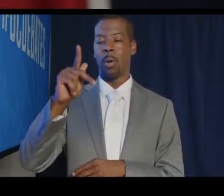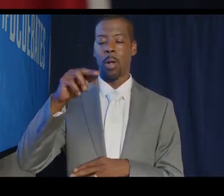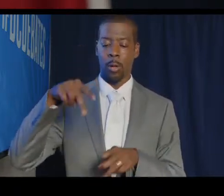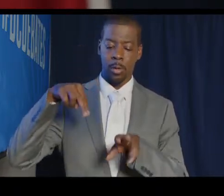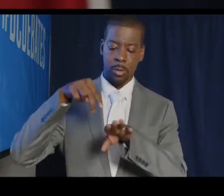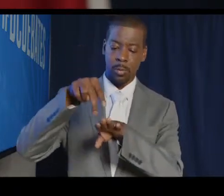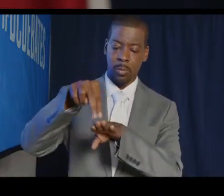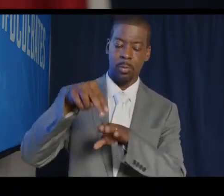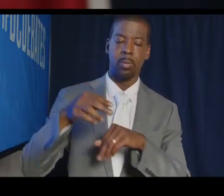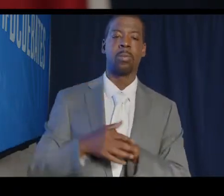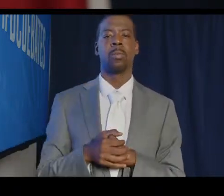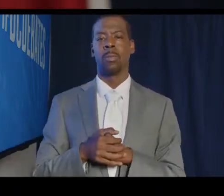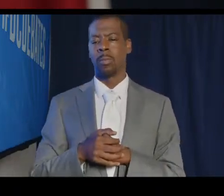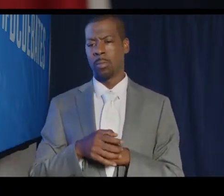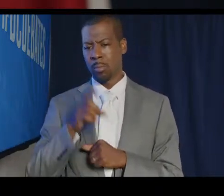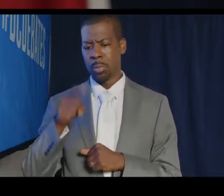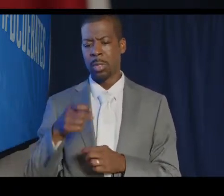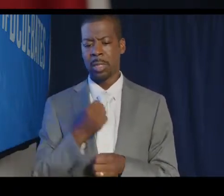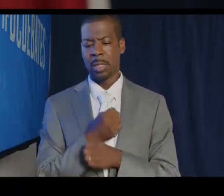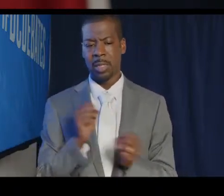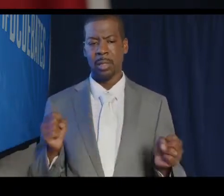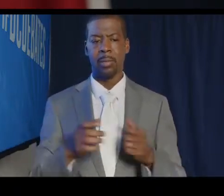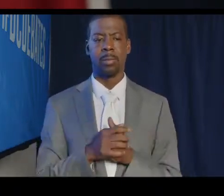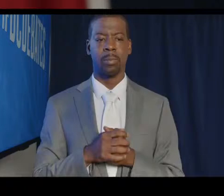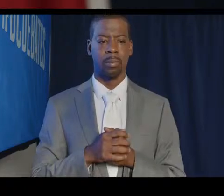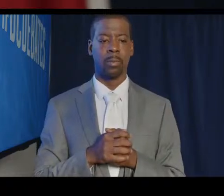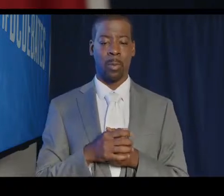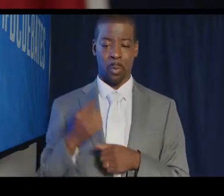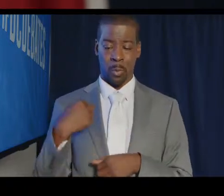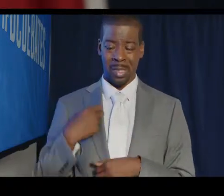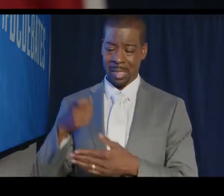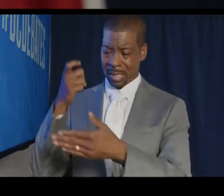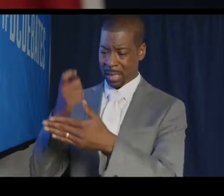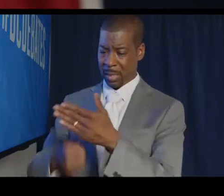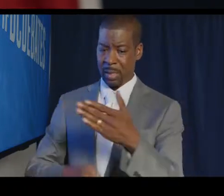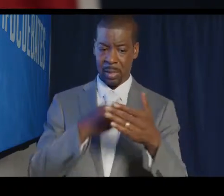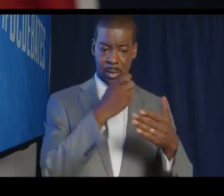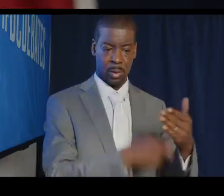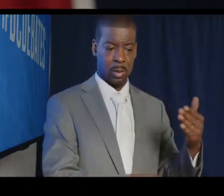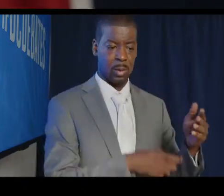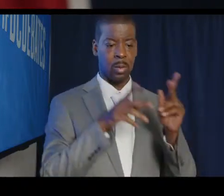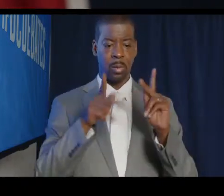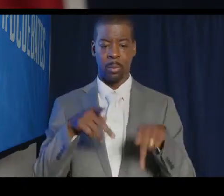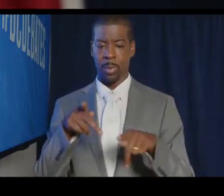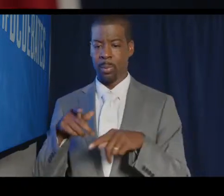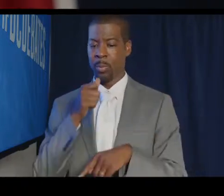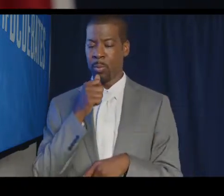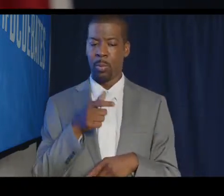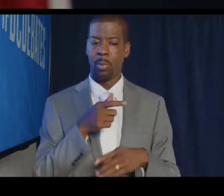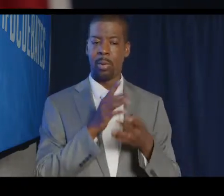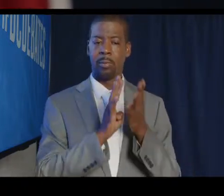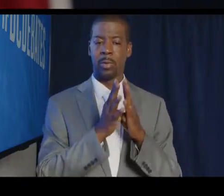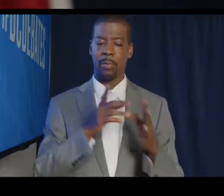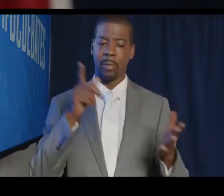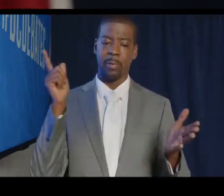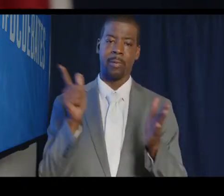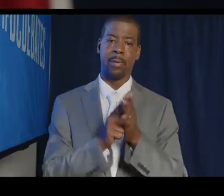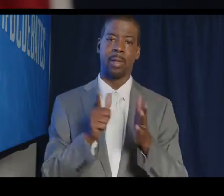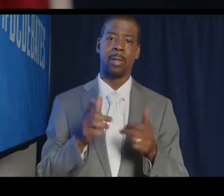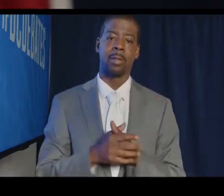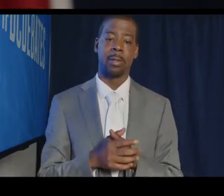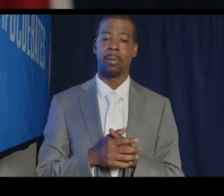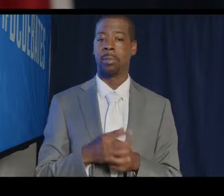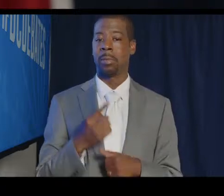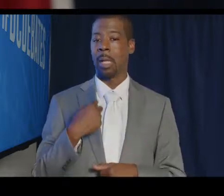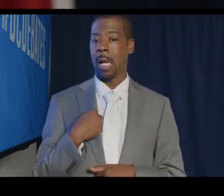safer. We do fine the heck out of people who have traffic violations. I know that I get